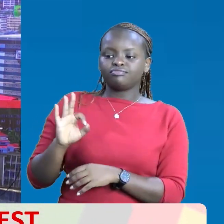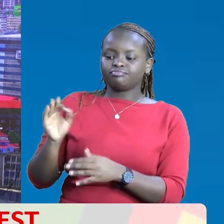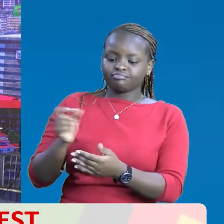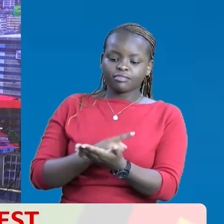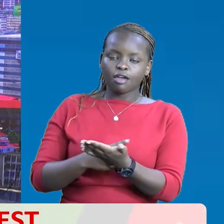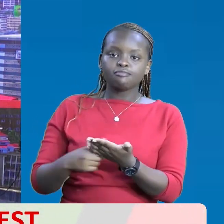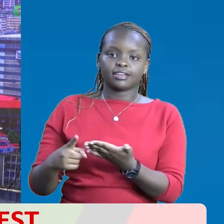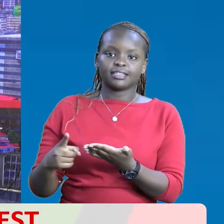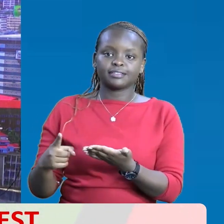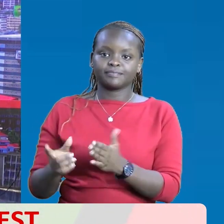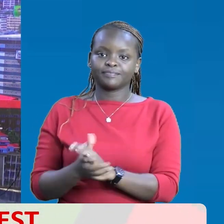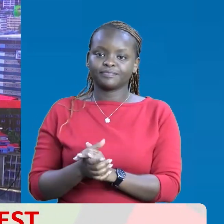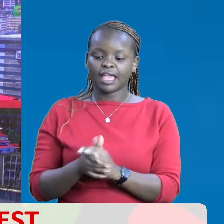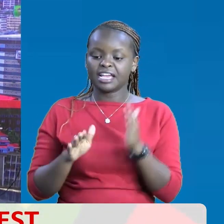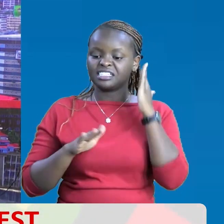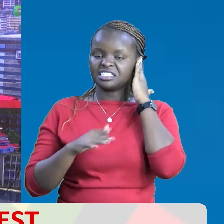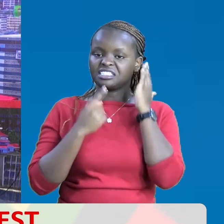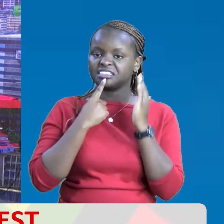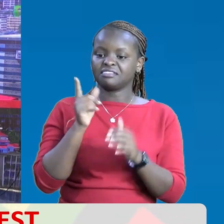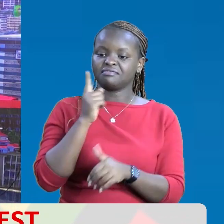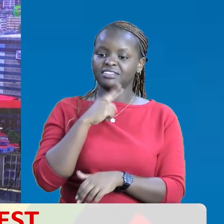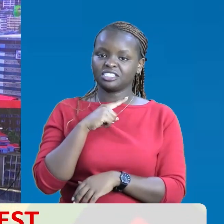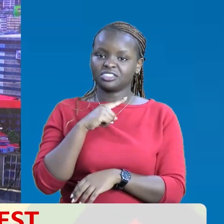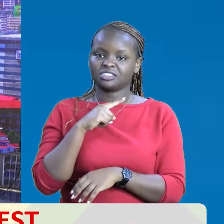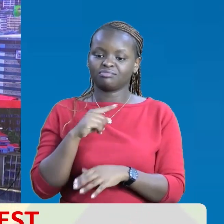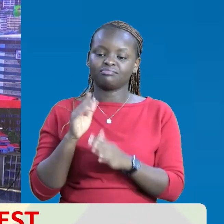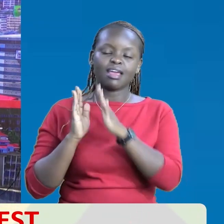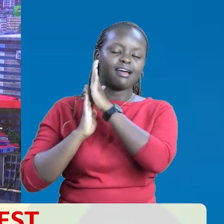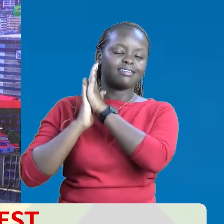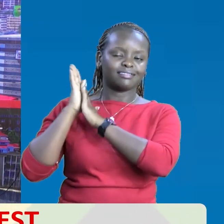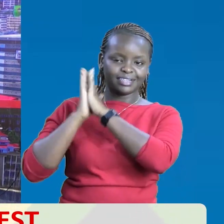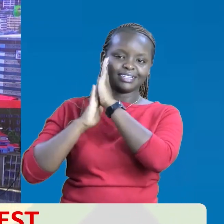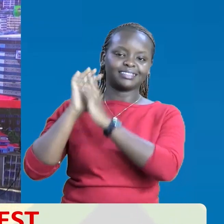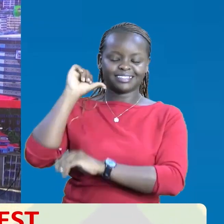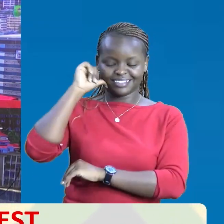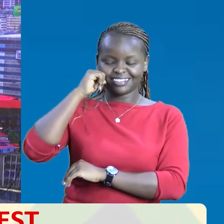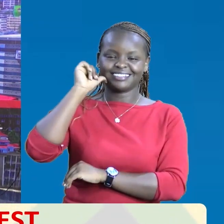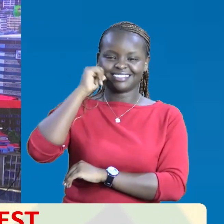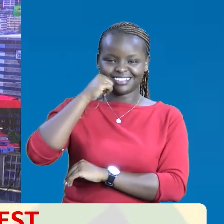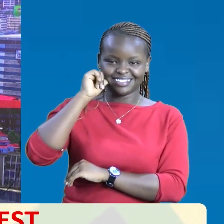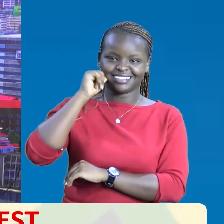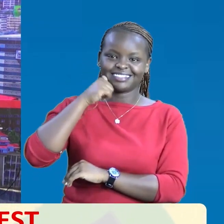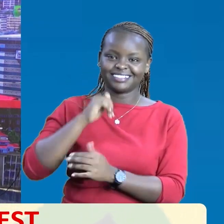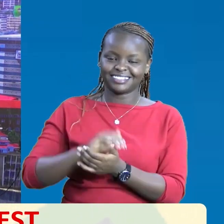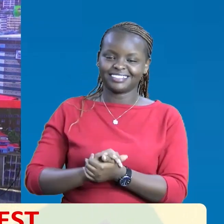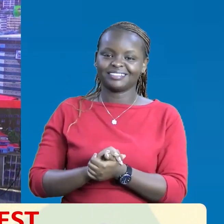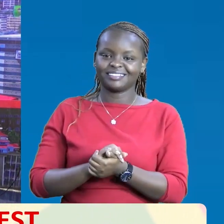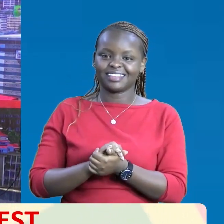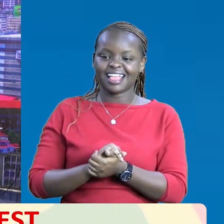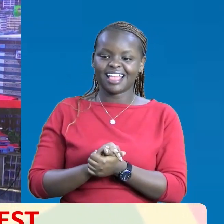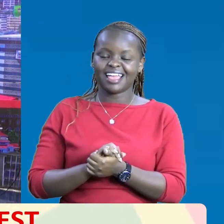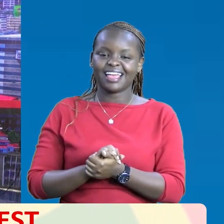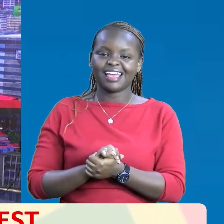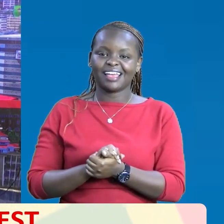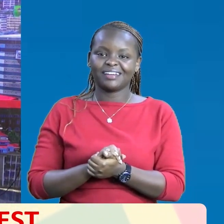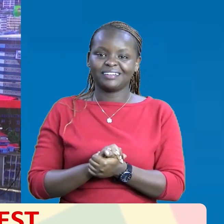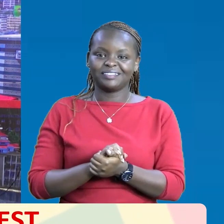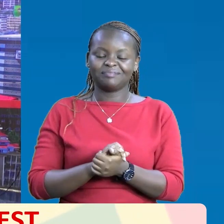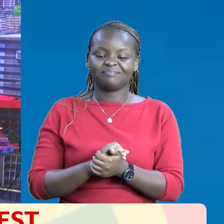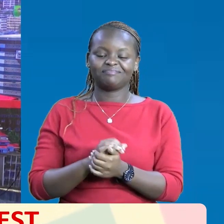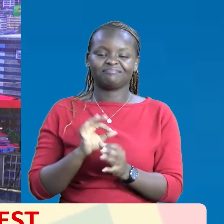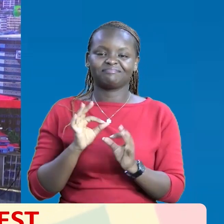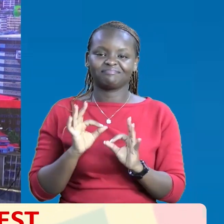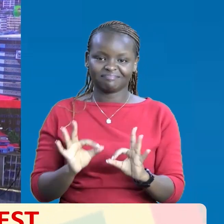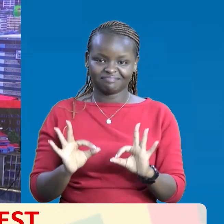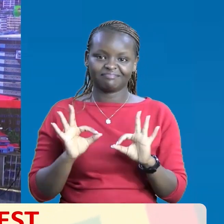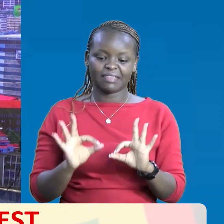about shabile DJ shaza pale. Some reggae niceness. Some Caribbean tunes there. Unagonga huku unasikia. Sio